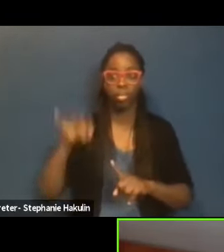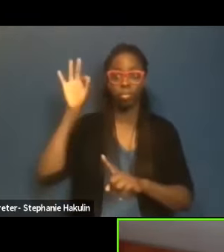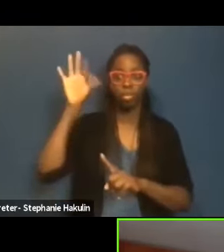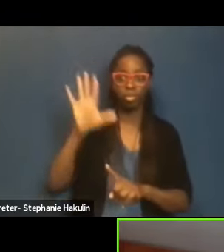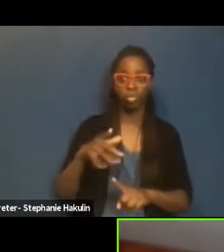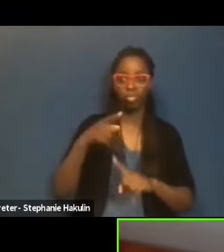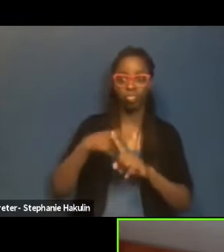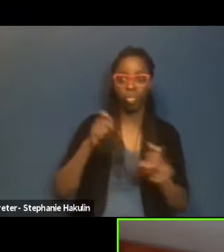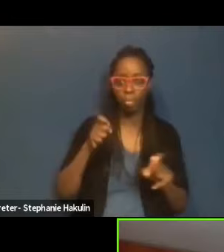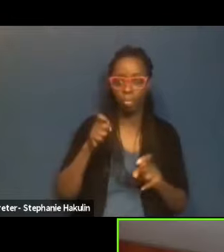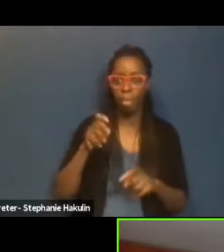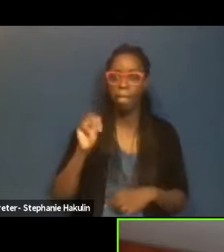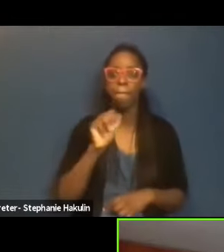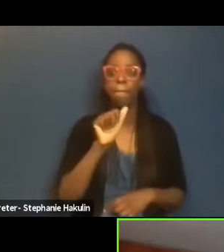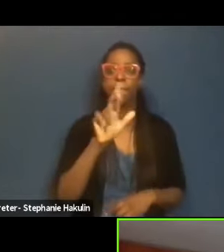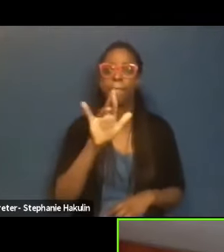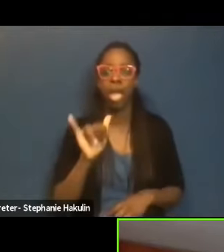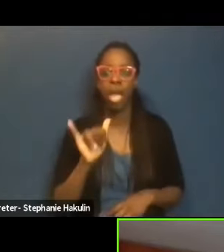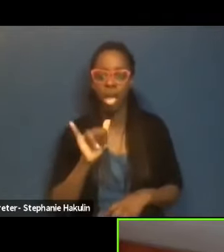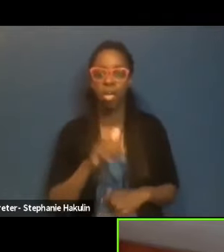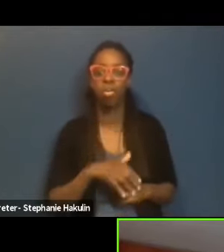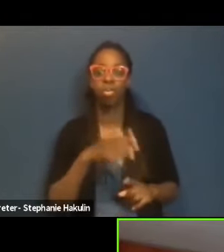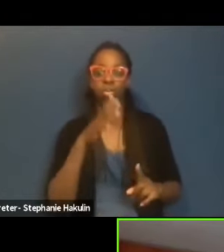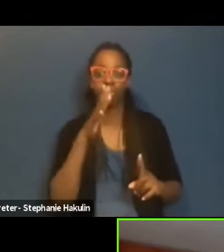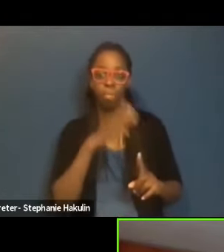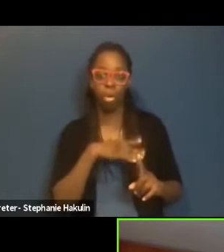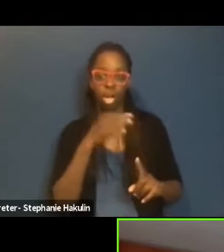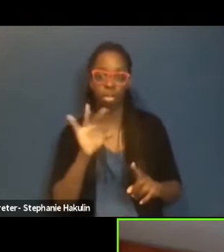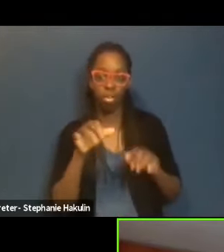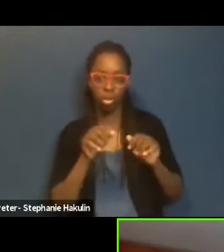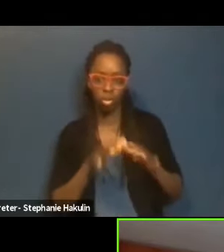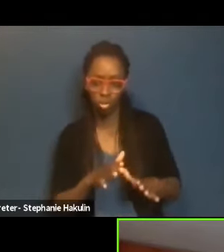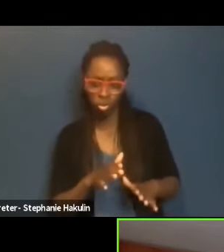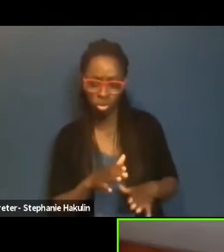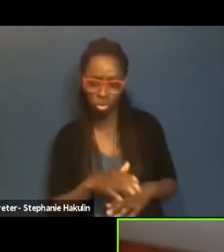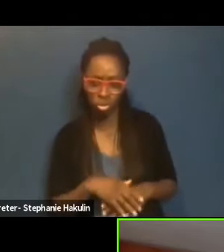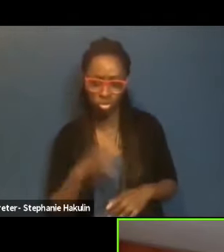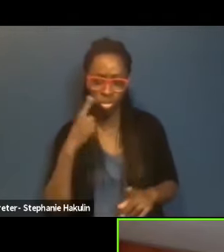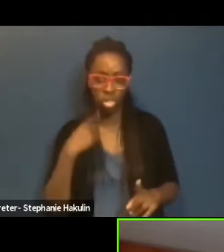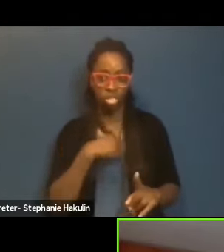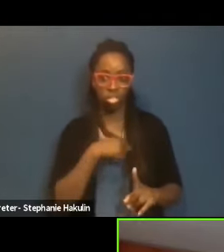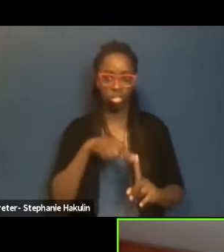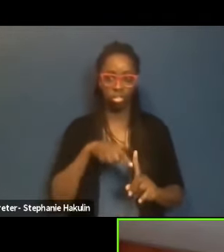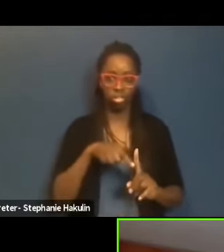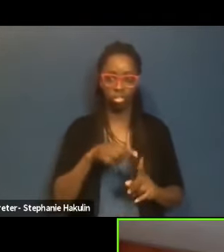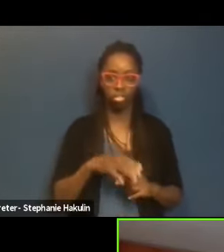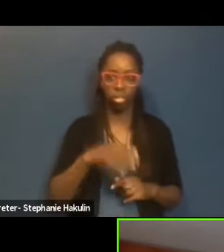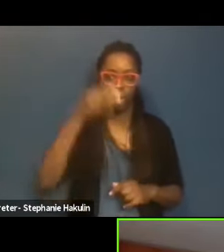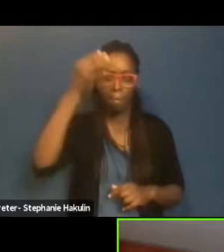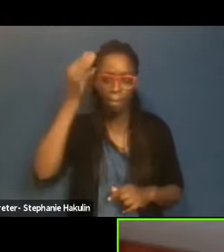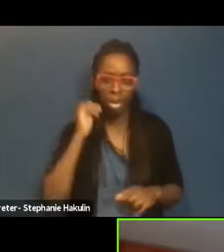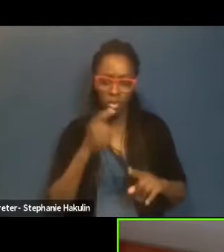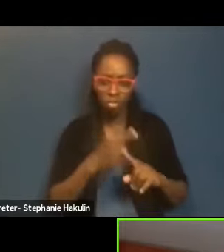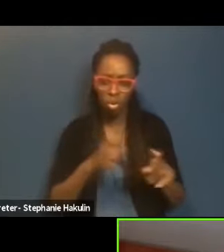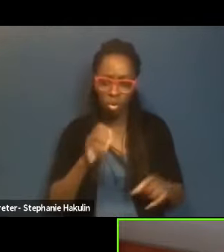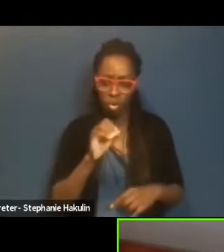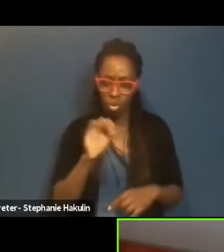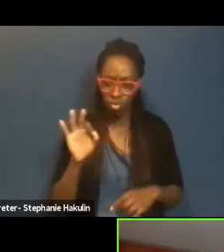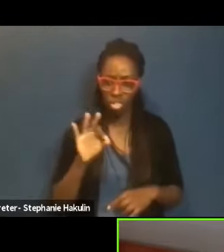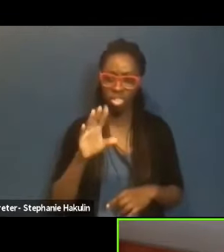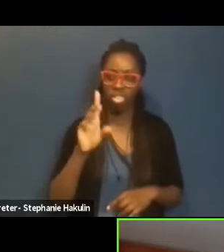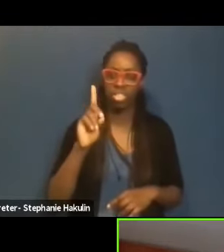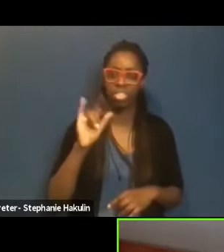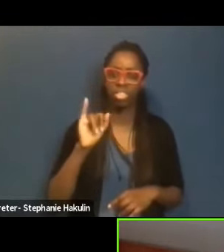of the Conquistadores, pray for us. Our Lady of the Diaspora, pray for us. Mother of colonial subjects, mother of